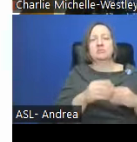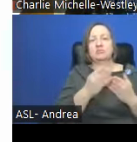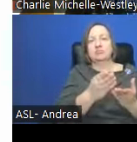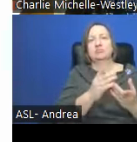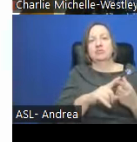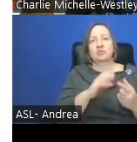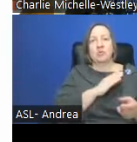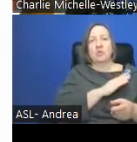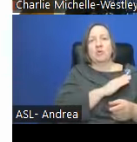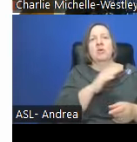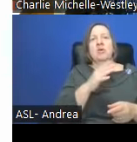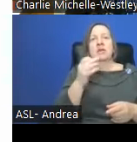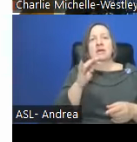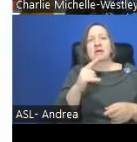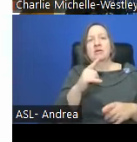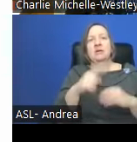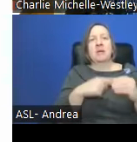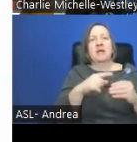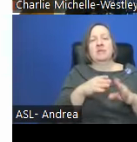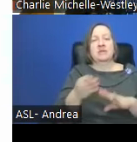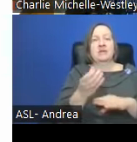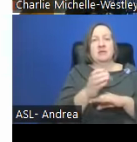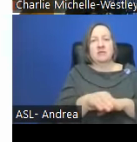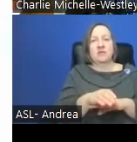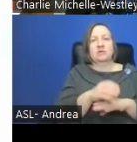at the hearing on the deadly force incident.